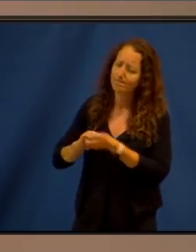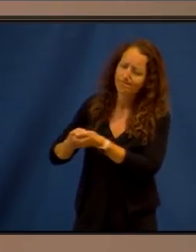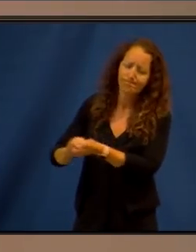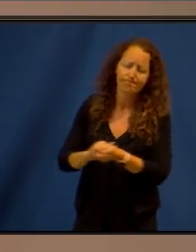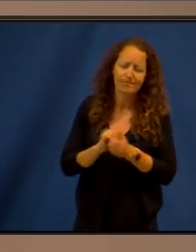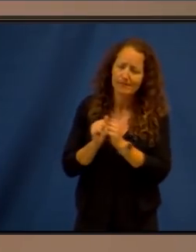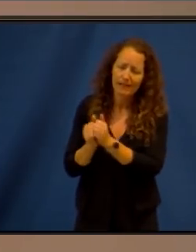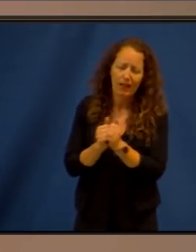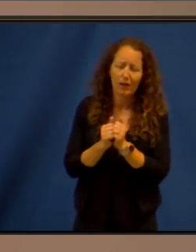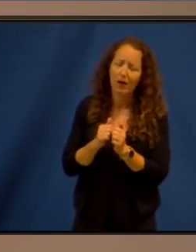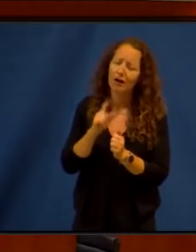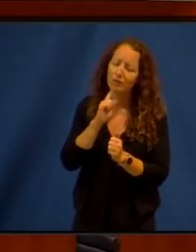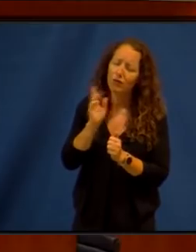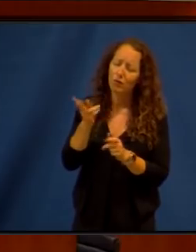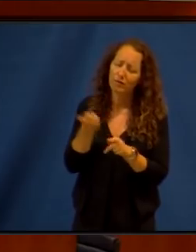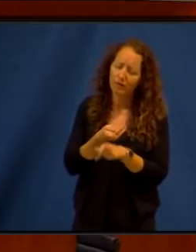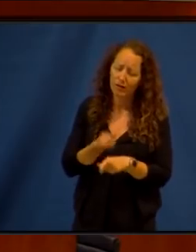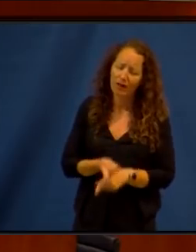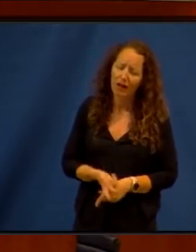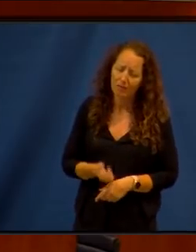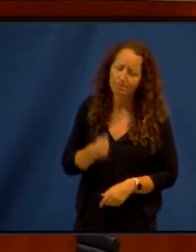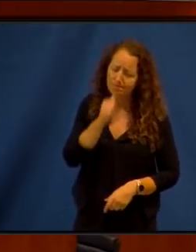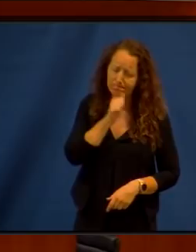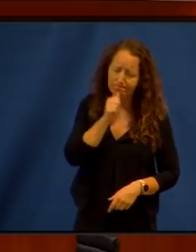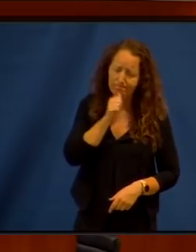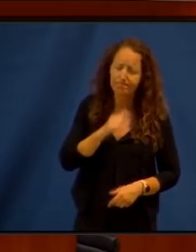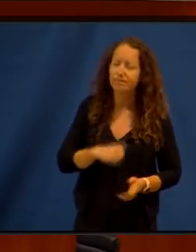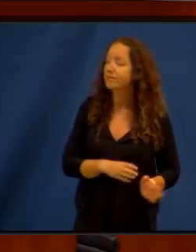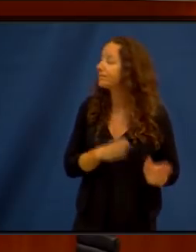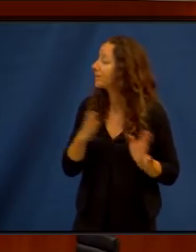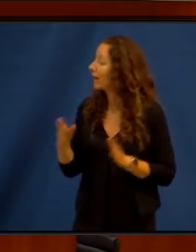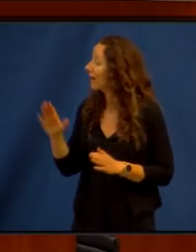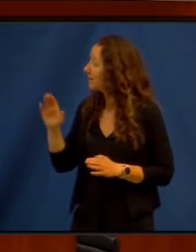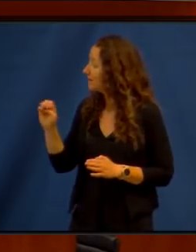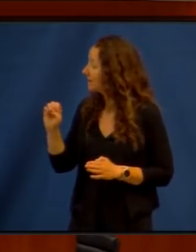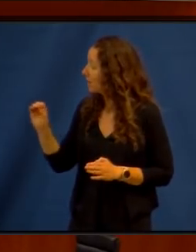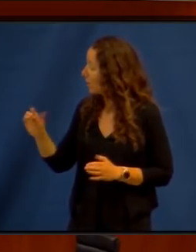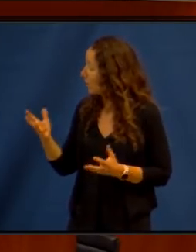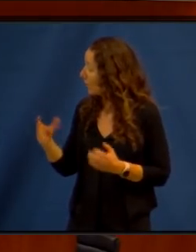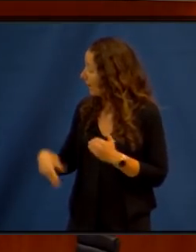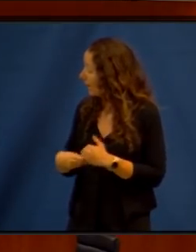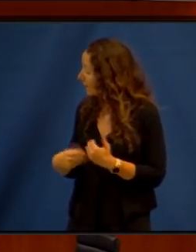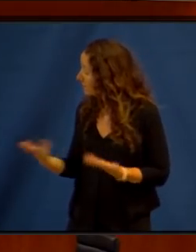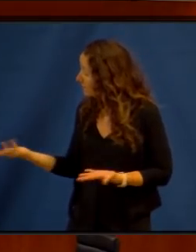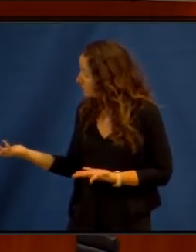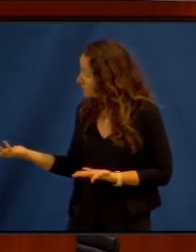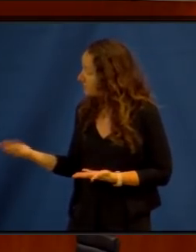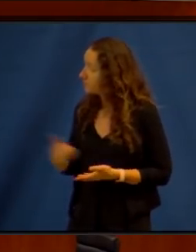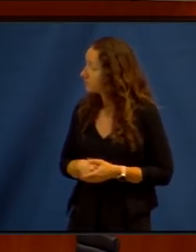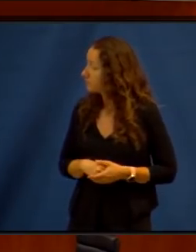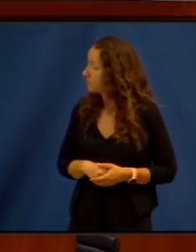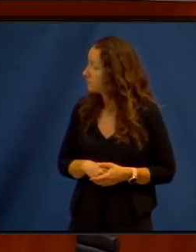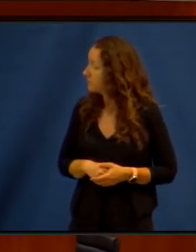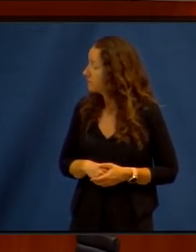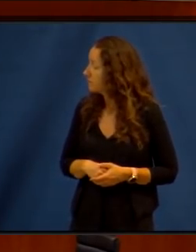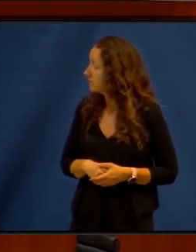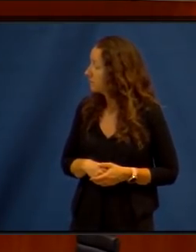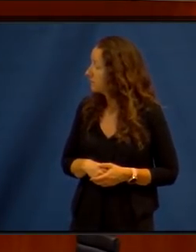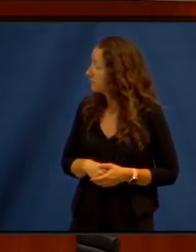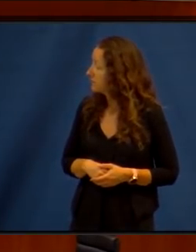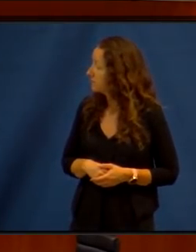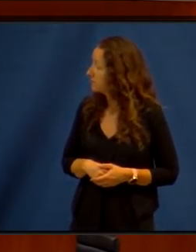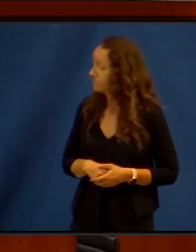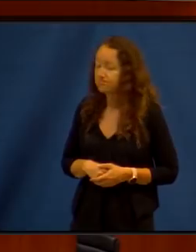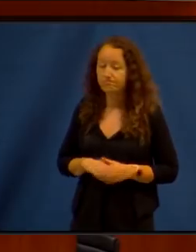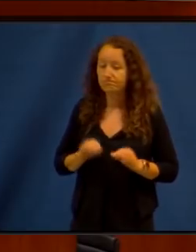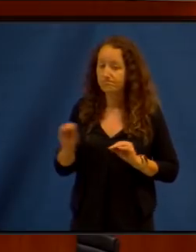out. All right, thank you. Want to make sure any of our CEOs have anything else you wanted to add here at the conclusion? I do